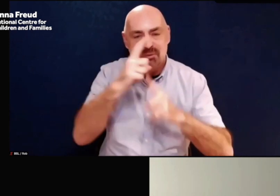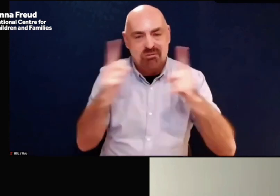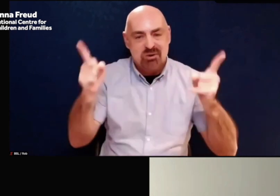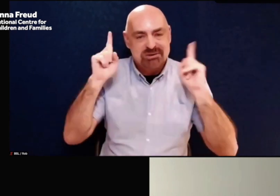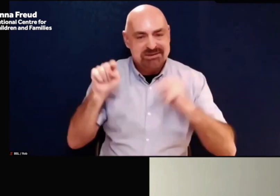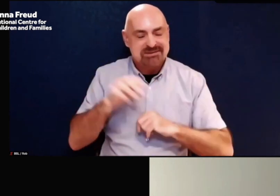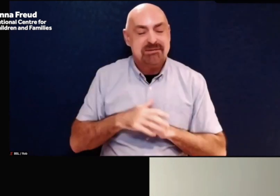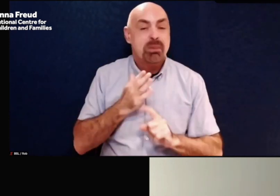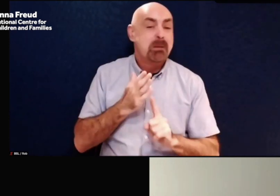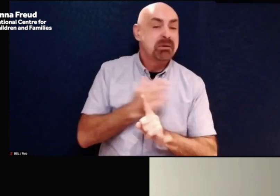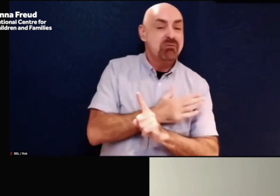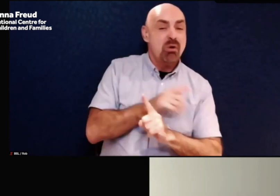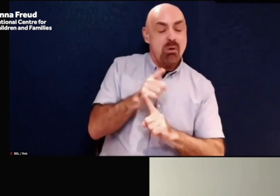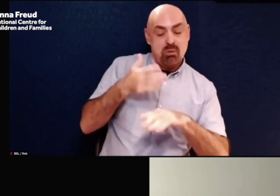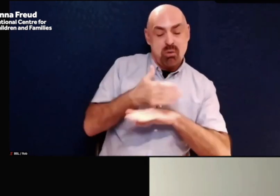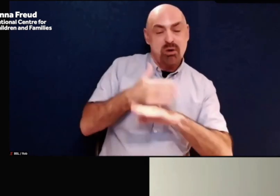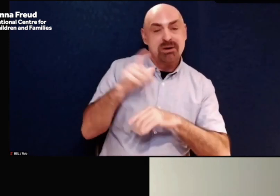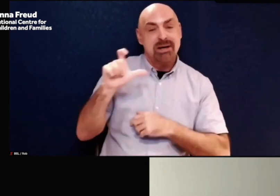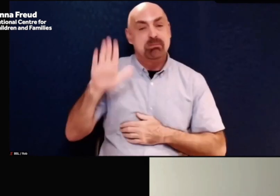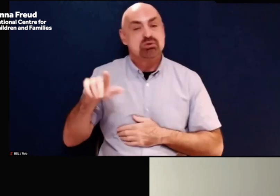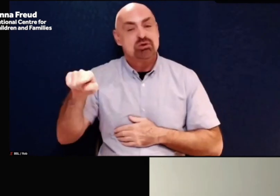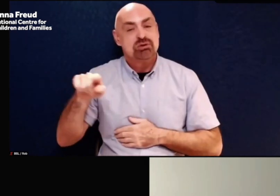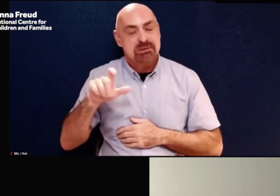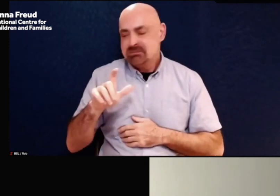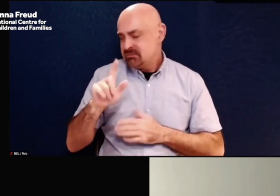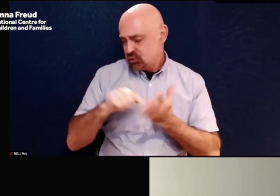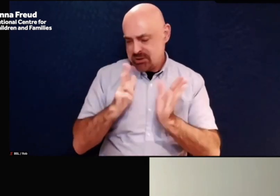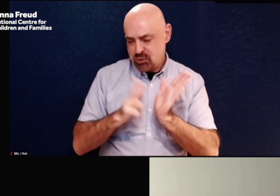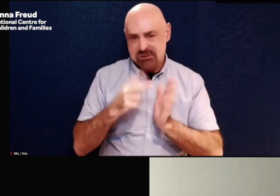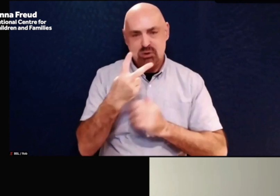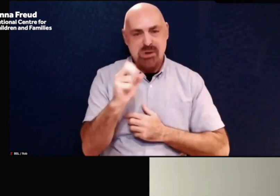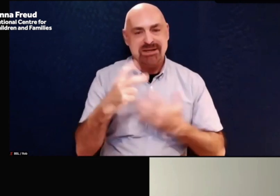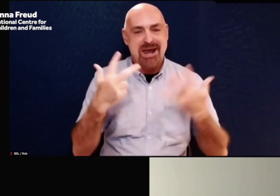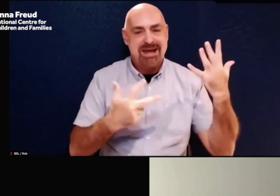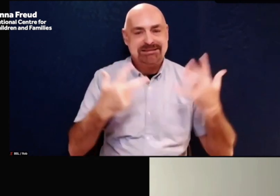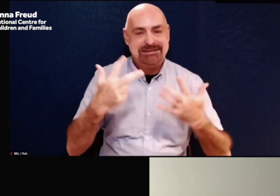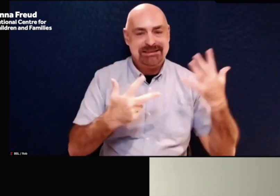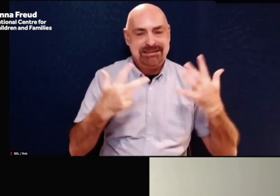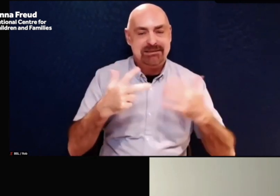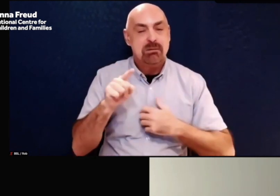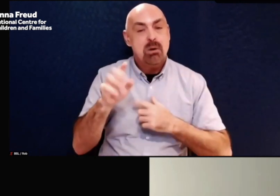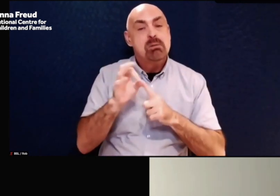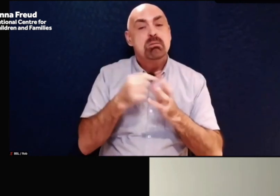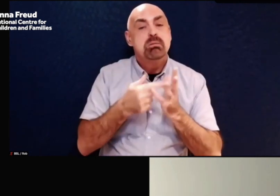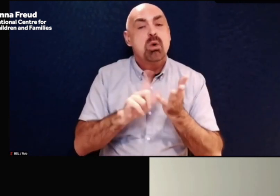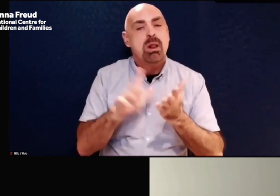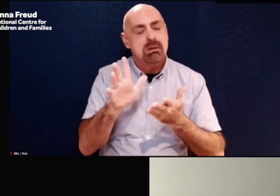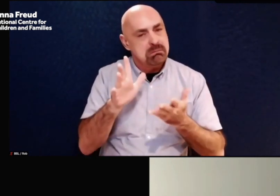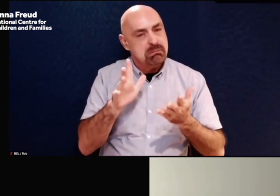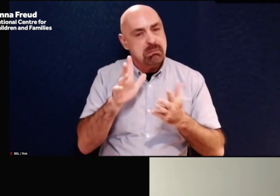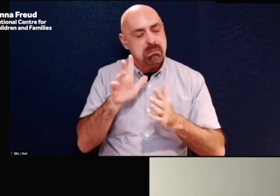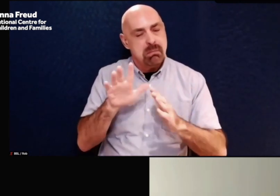Prior to taking up his appointment in Cambridge in January 2018, Paul led the Child